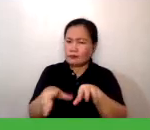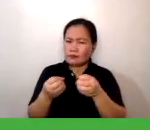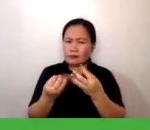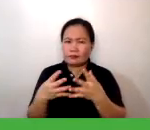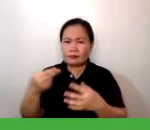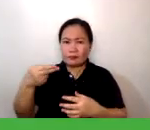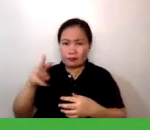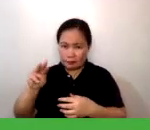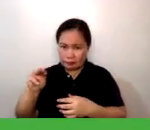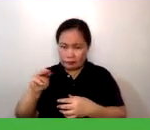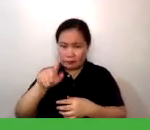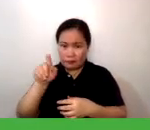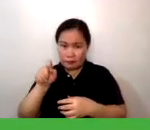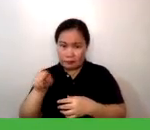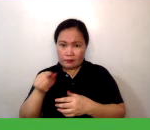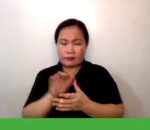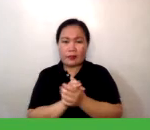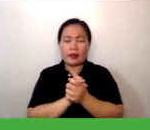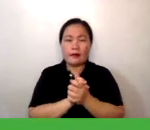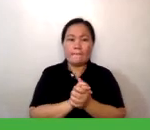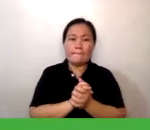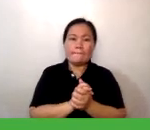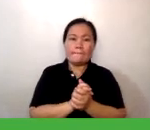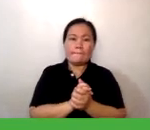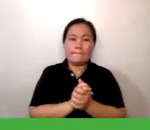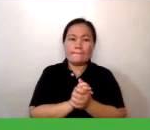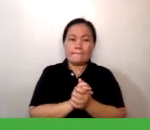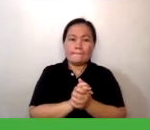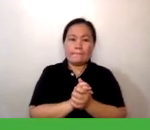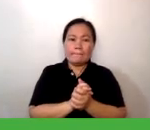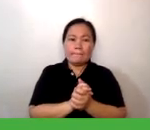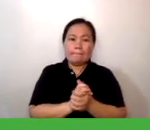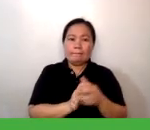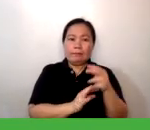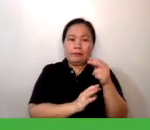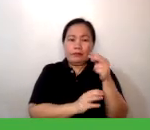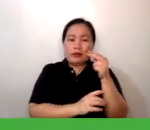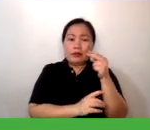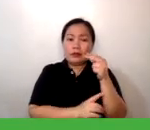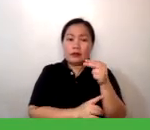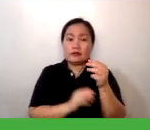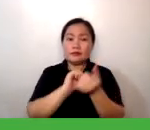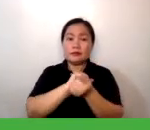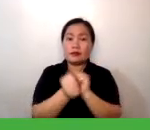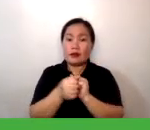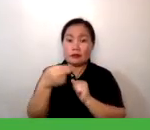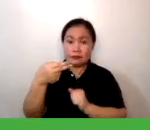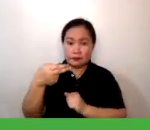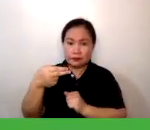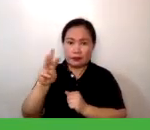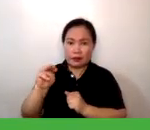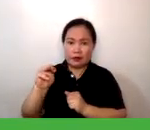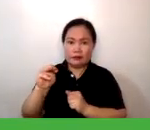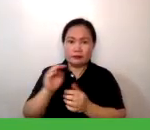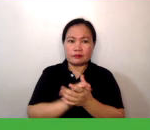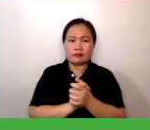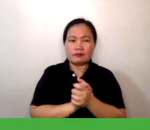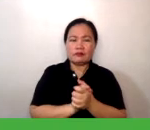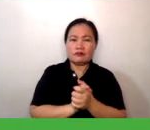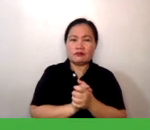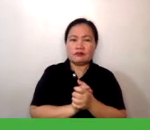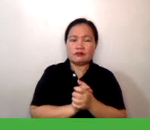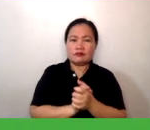55 decimeters. How many hectometers? So, ito, pinapa-convert to sa atin ng